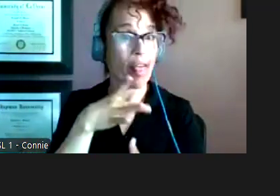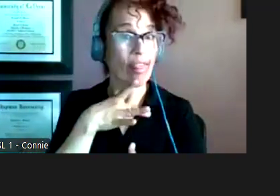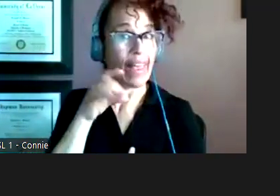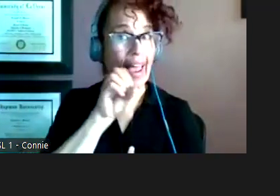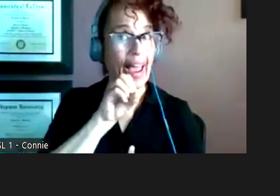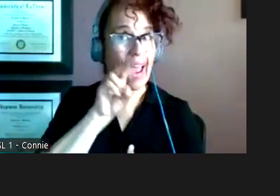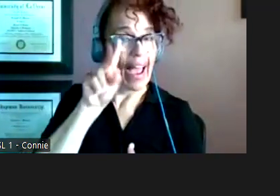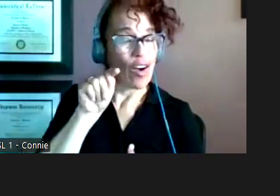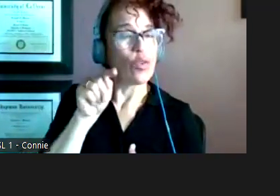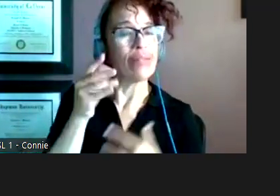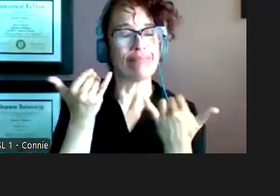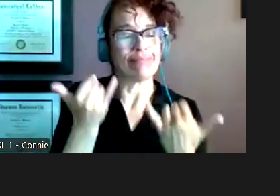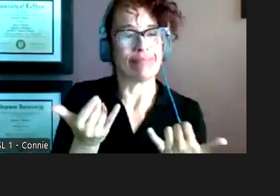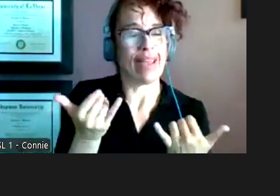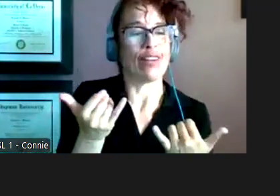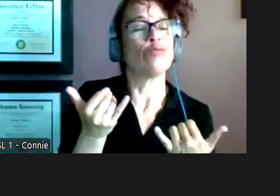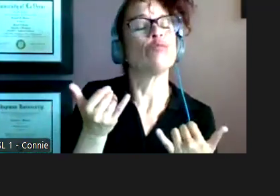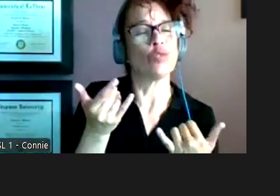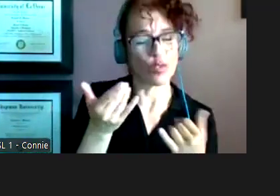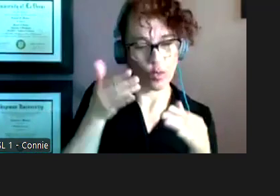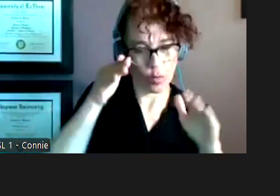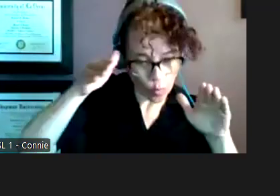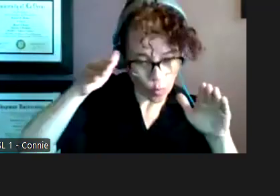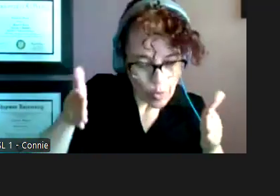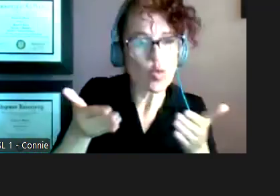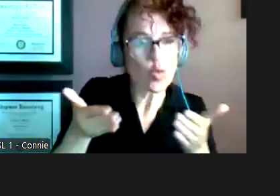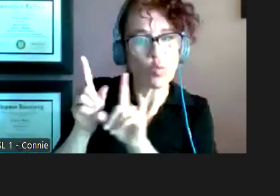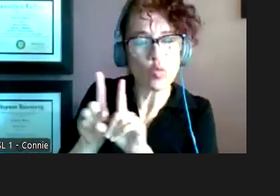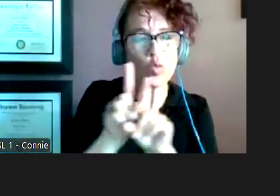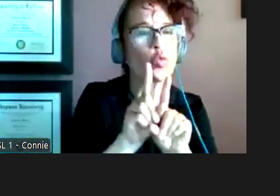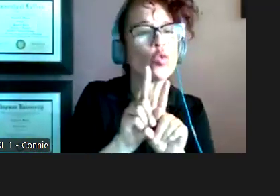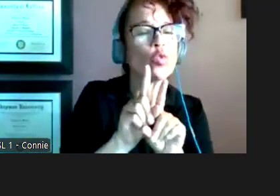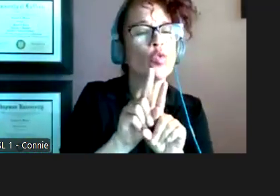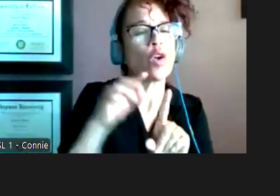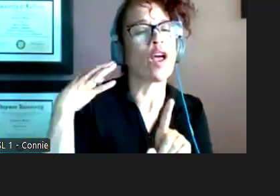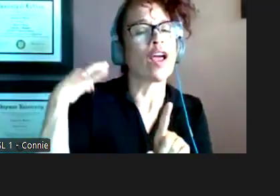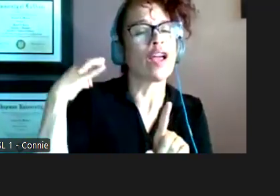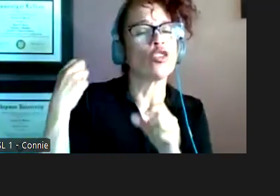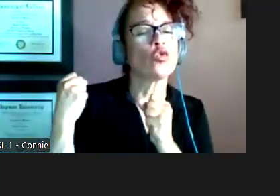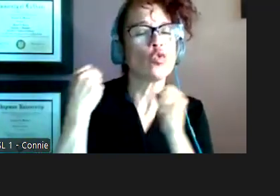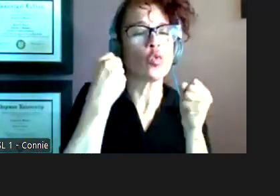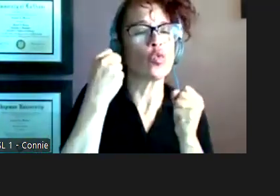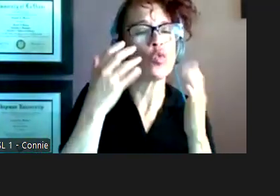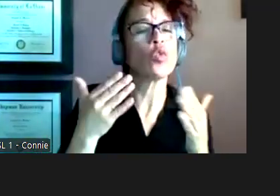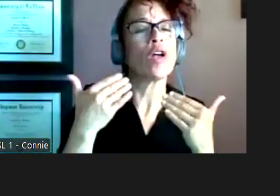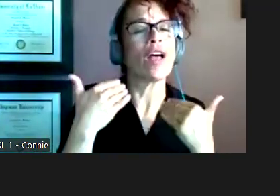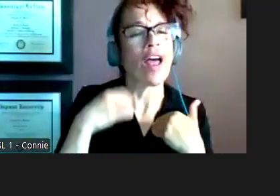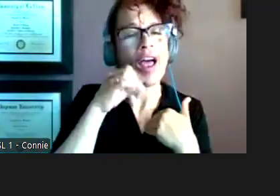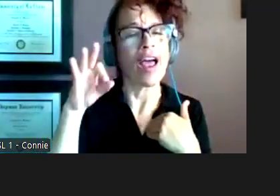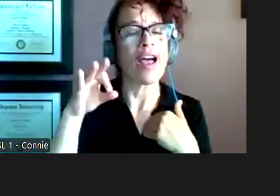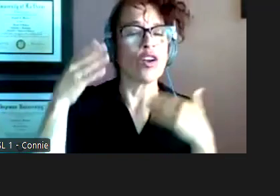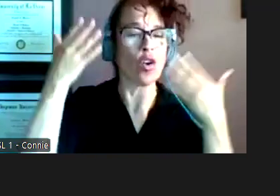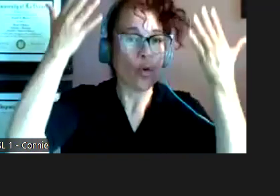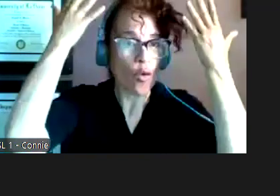out. So now she was introduced to volunteer drivers. So now she can get out and get her hair